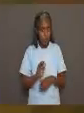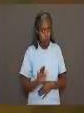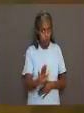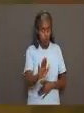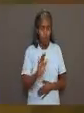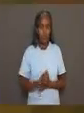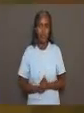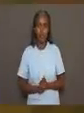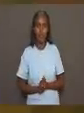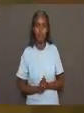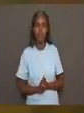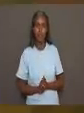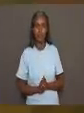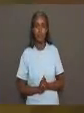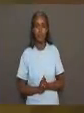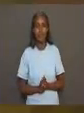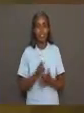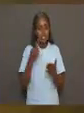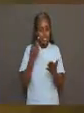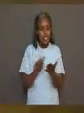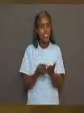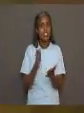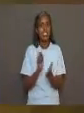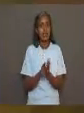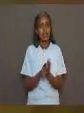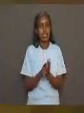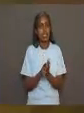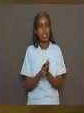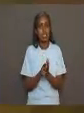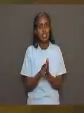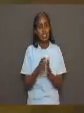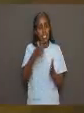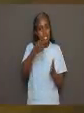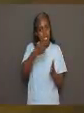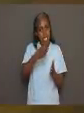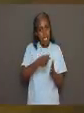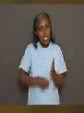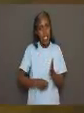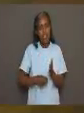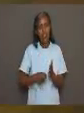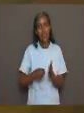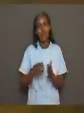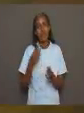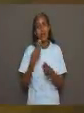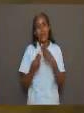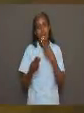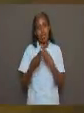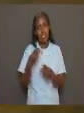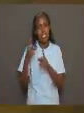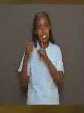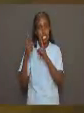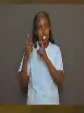own. In this example, the results of a mathematics